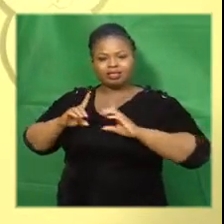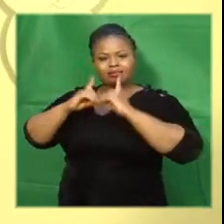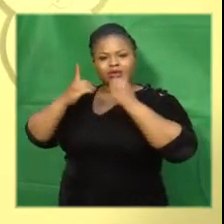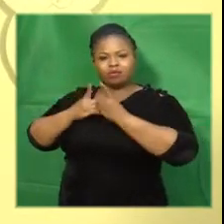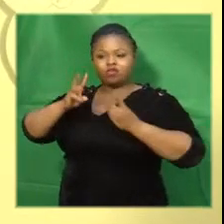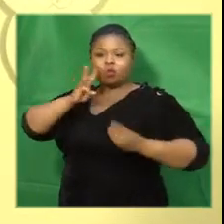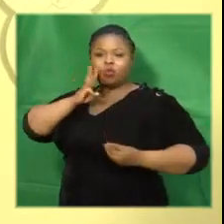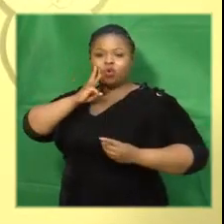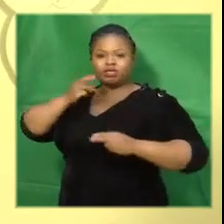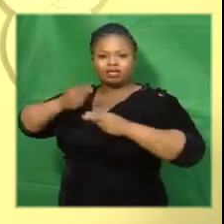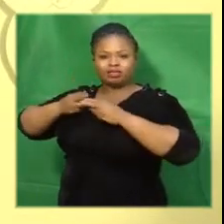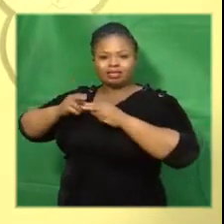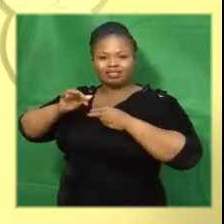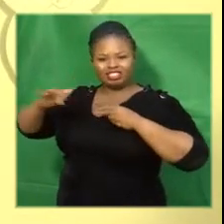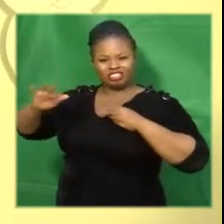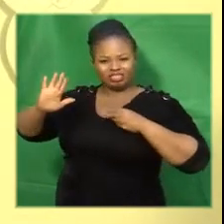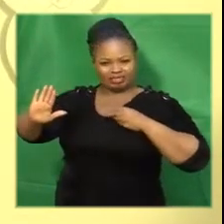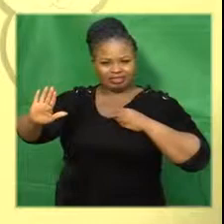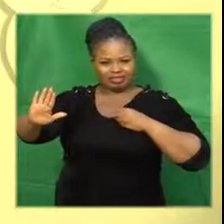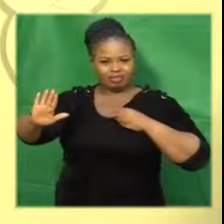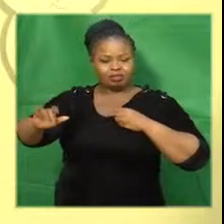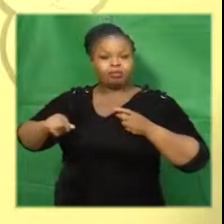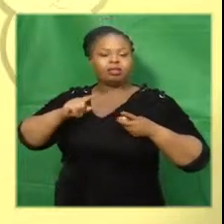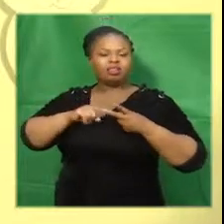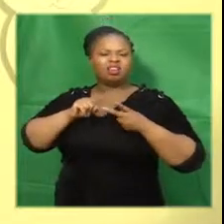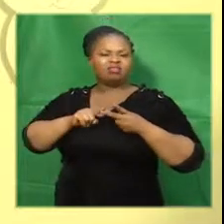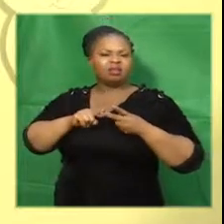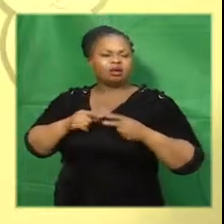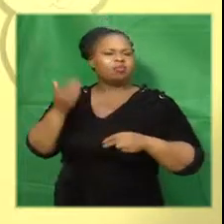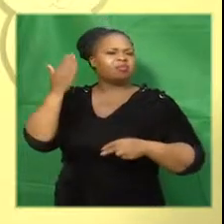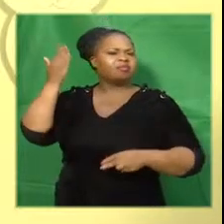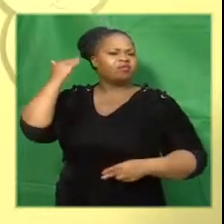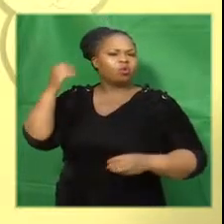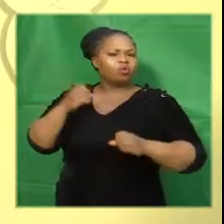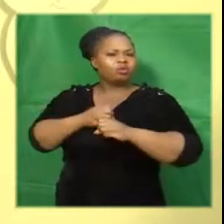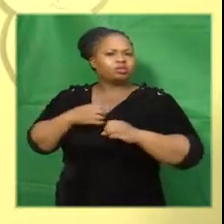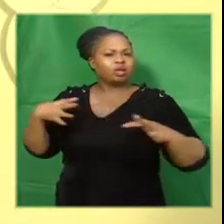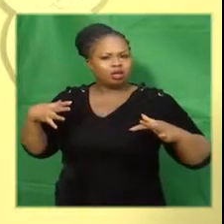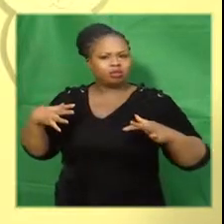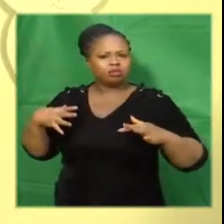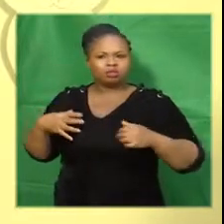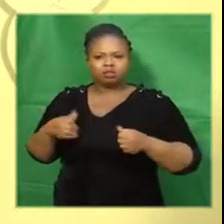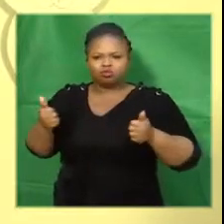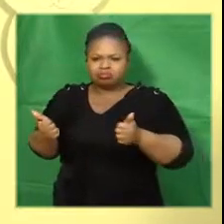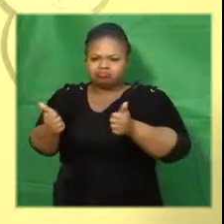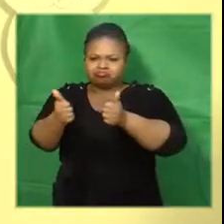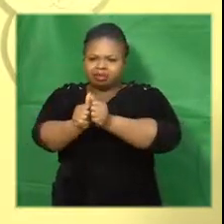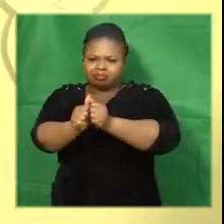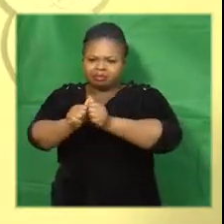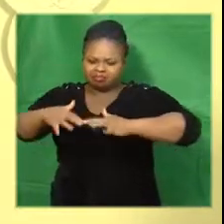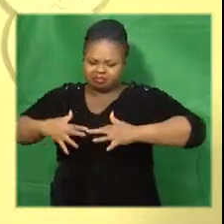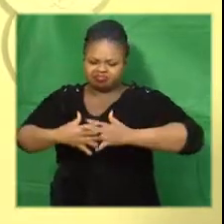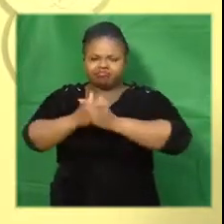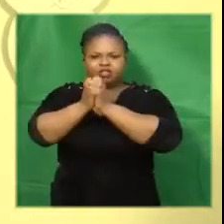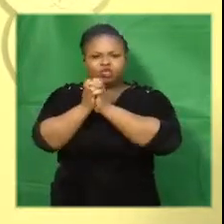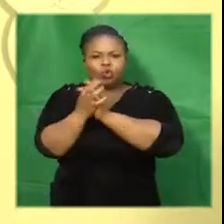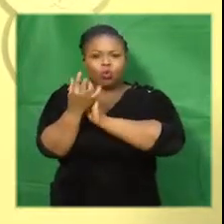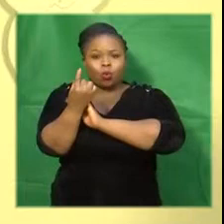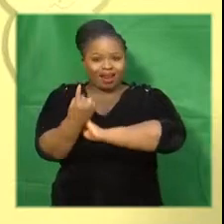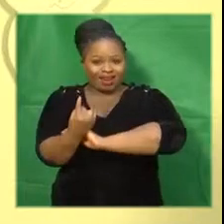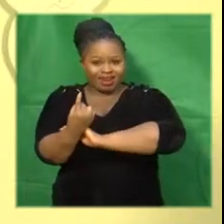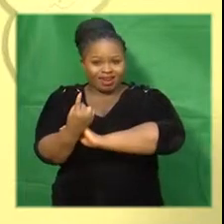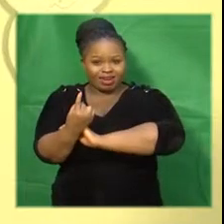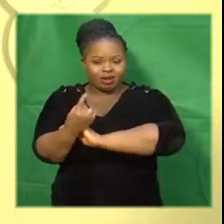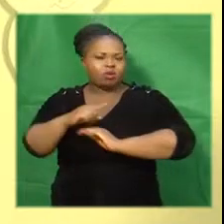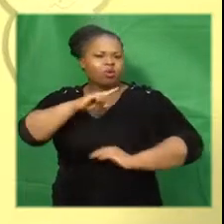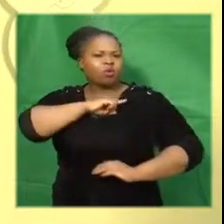Sanitation. At the beginning of this administration, we had brought these two portfolios together on the